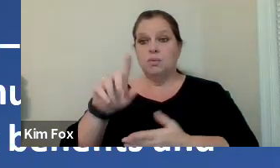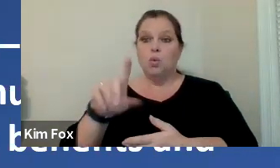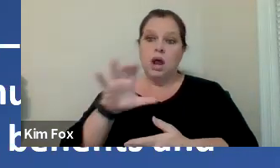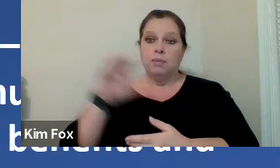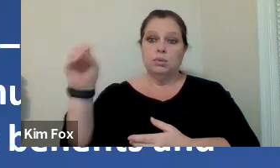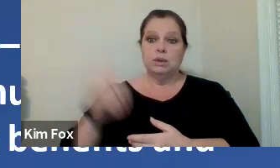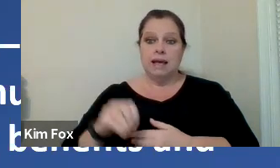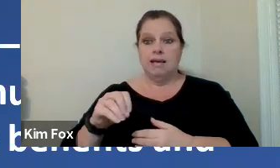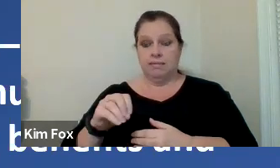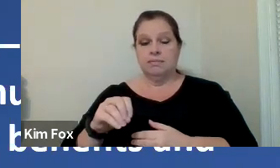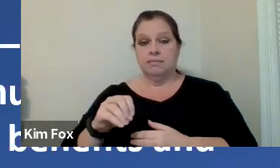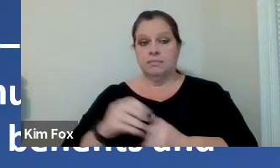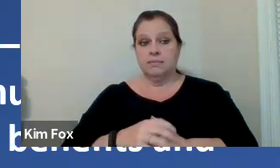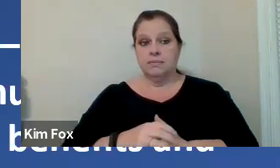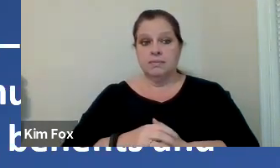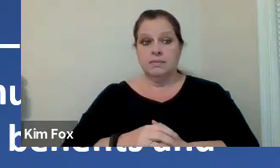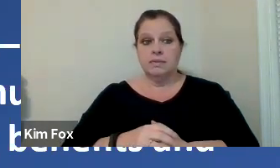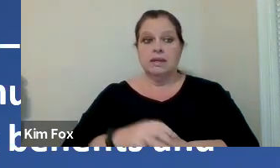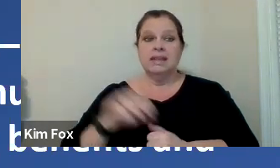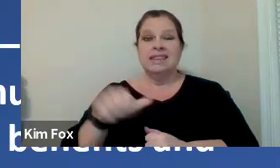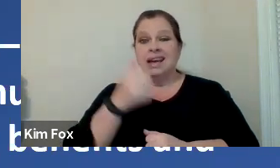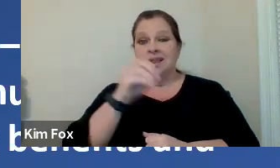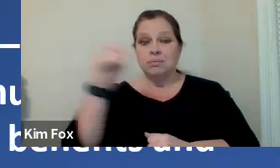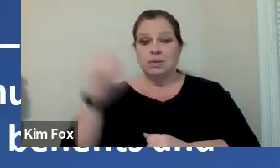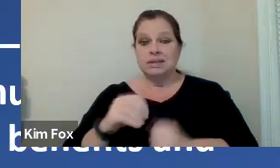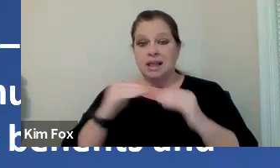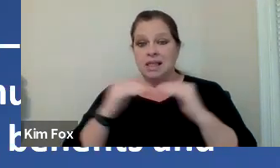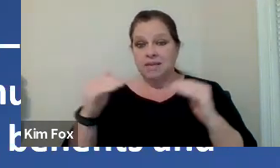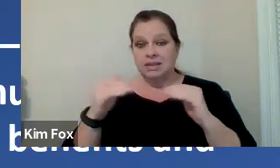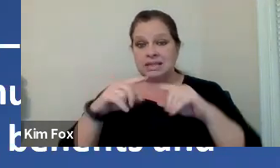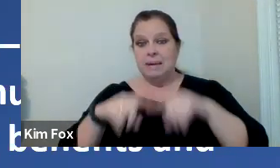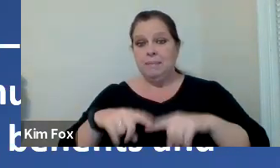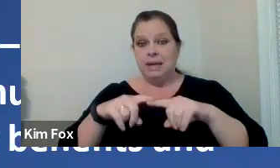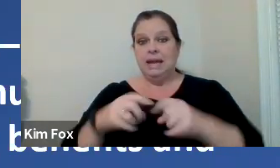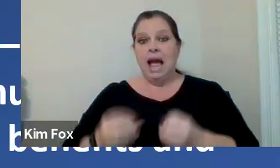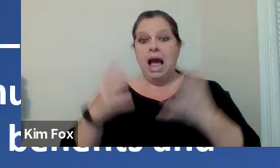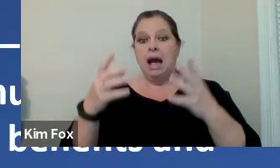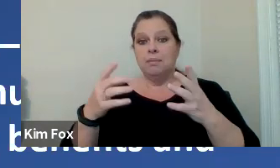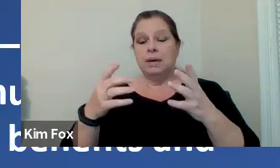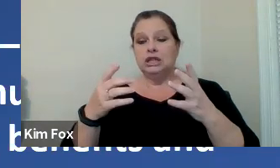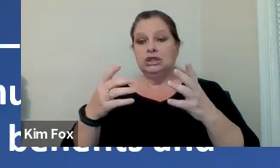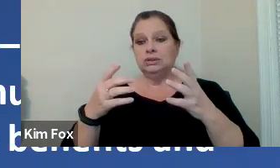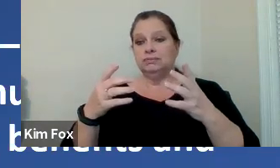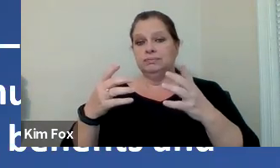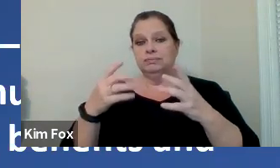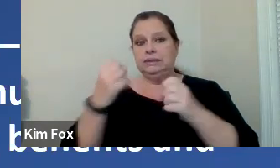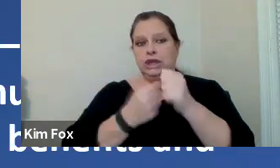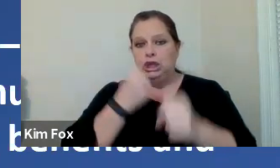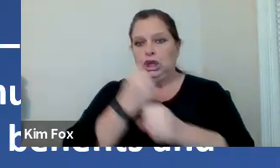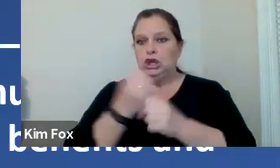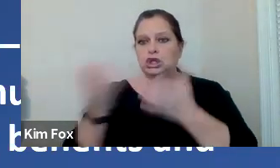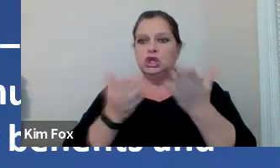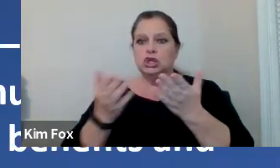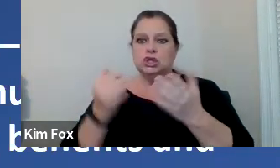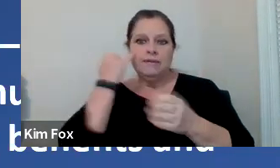level. If you're wondering what the other percentage level is, that's based on the amount of time somebody served and if they completed their